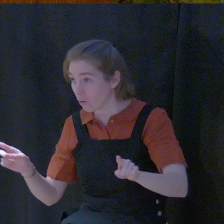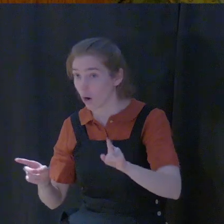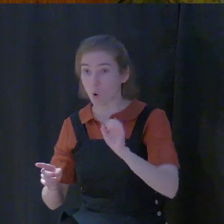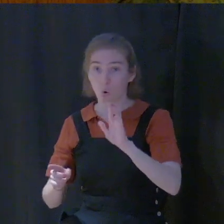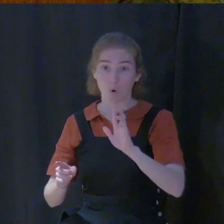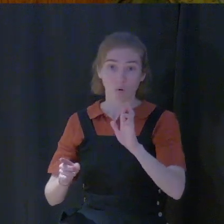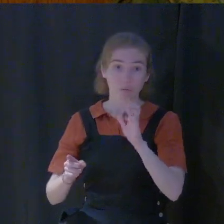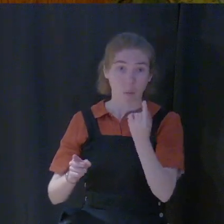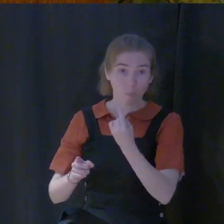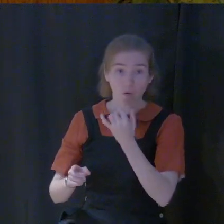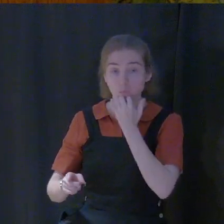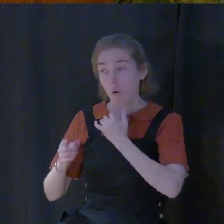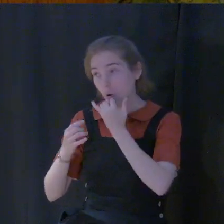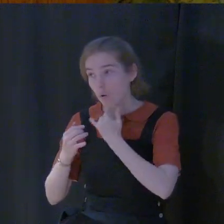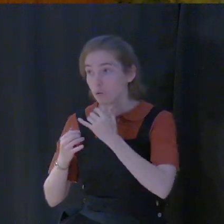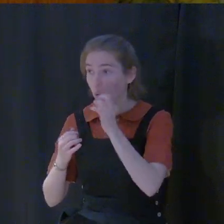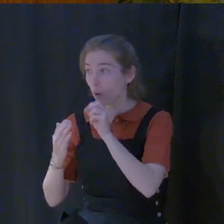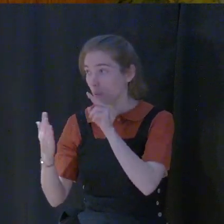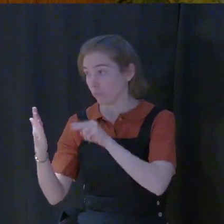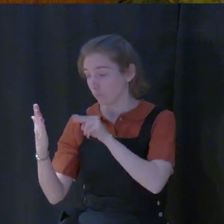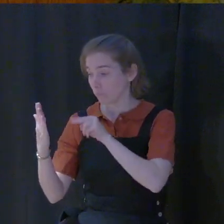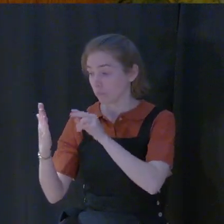something? And so I'll look sometimes.